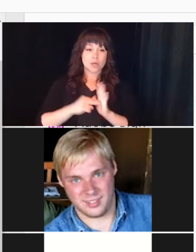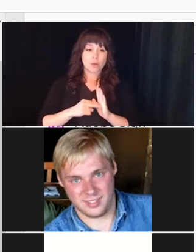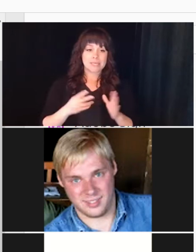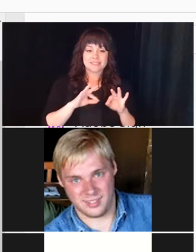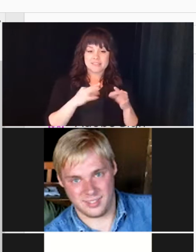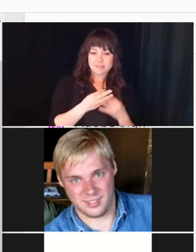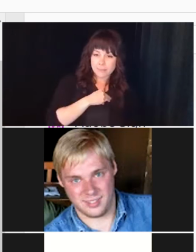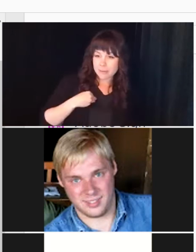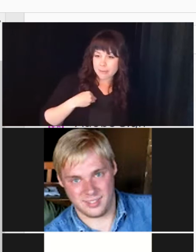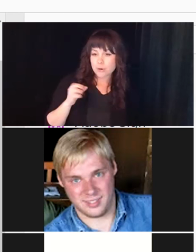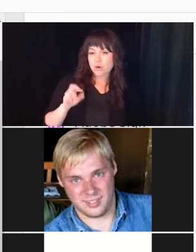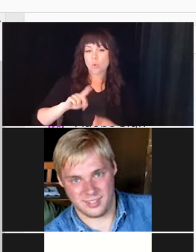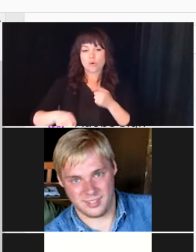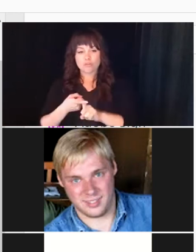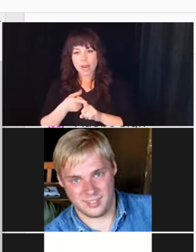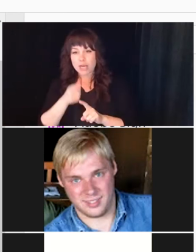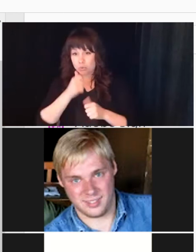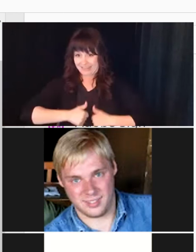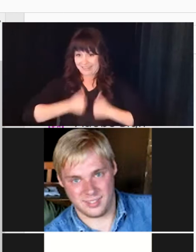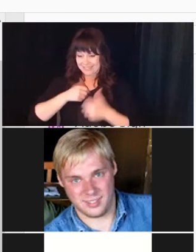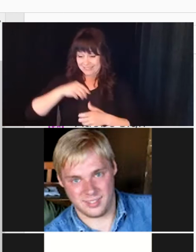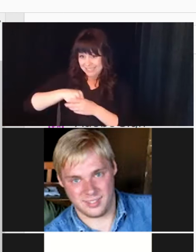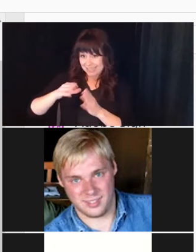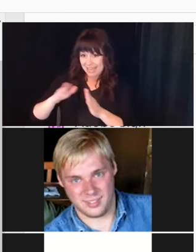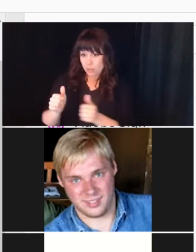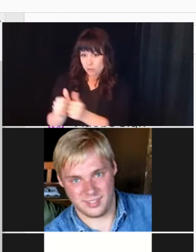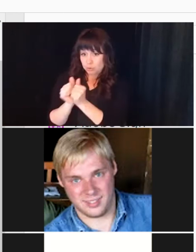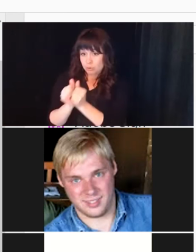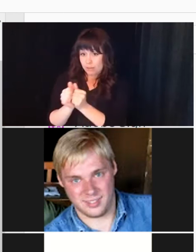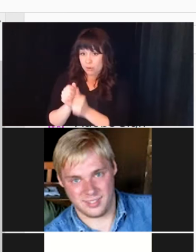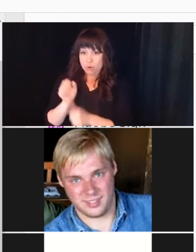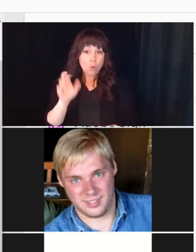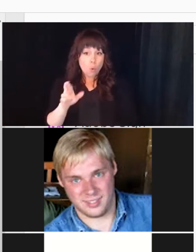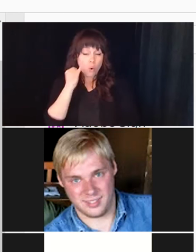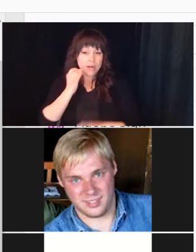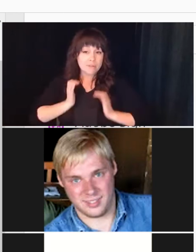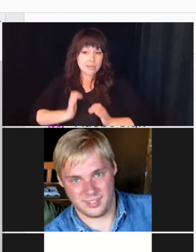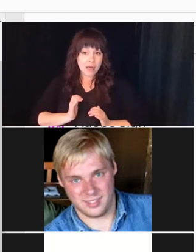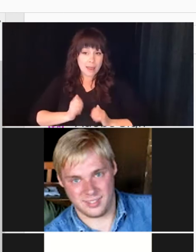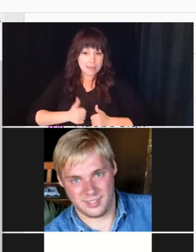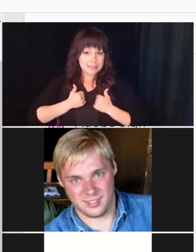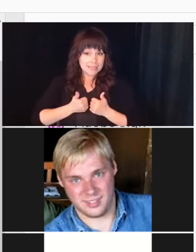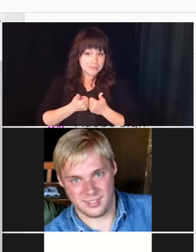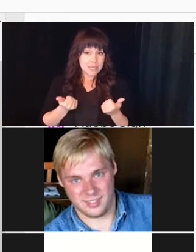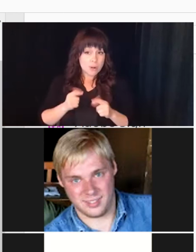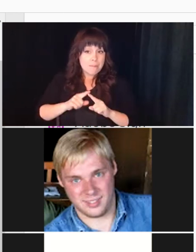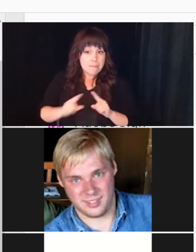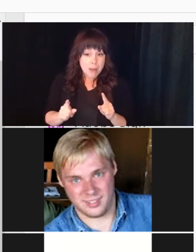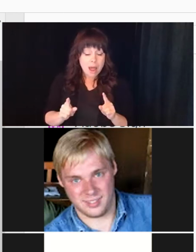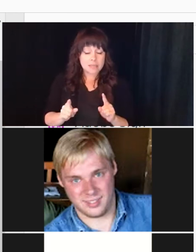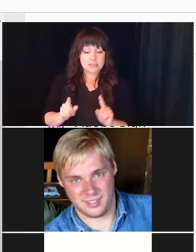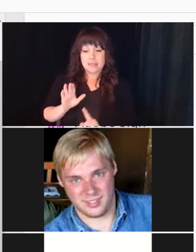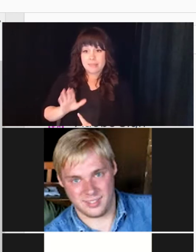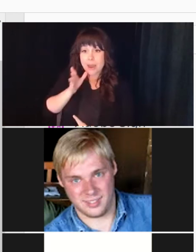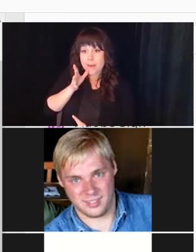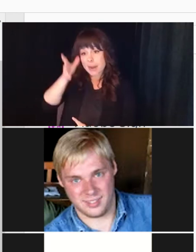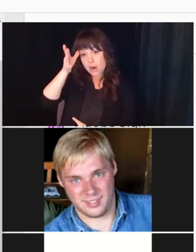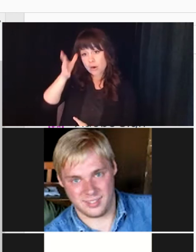that's either living in the household with them, or even if the client's living separately, but let's say their parent is paying their